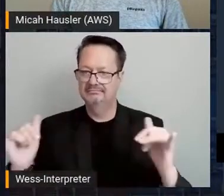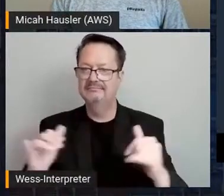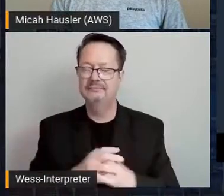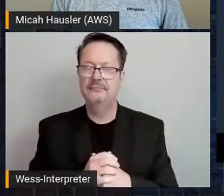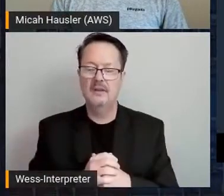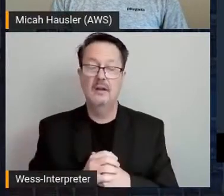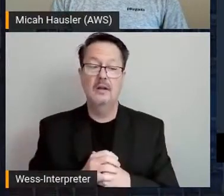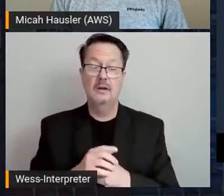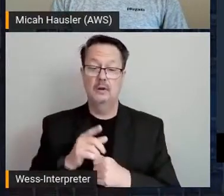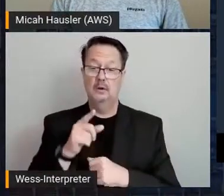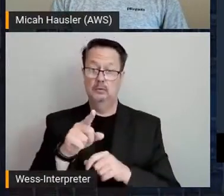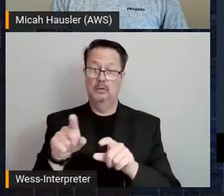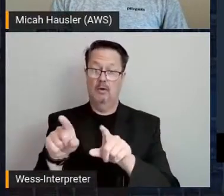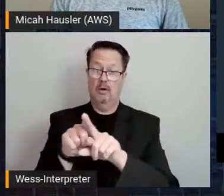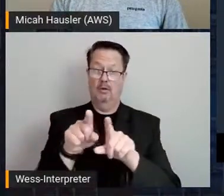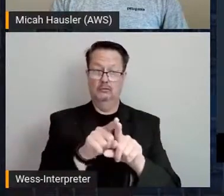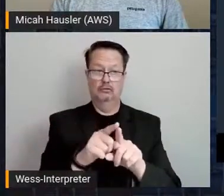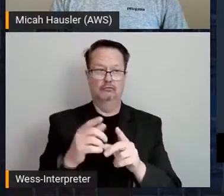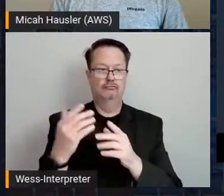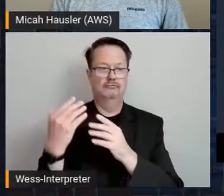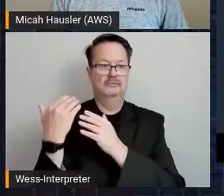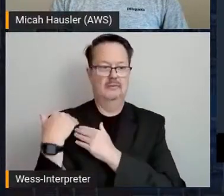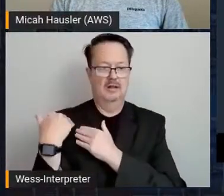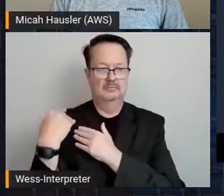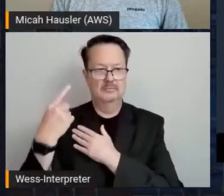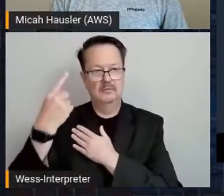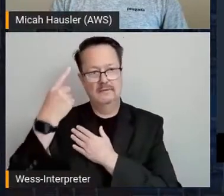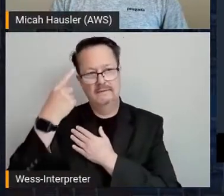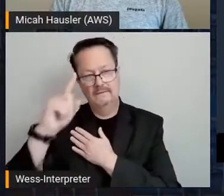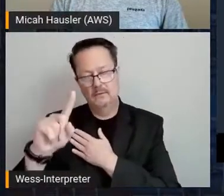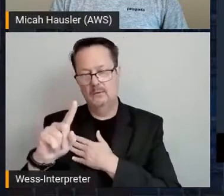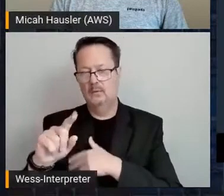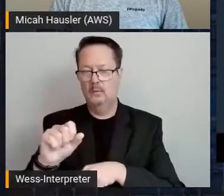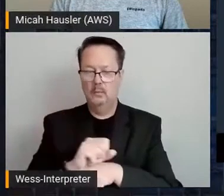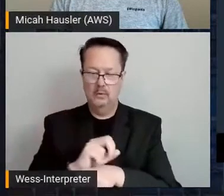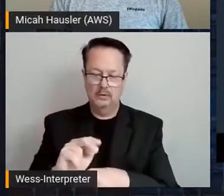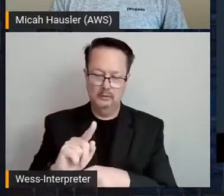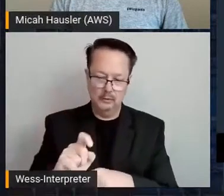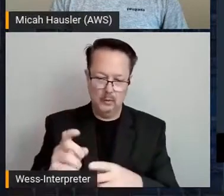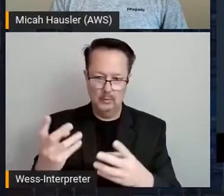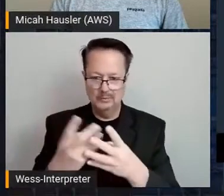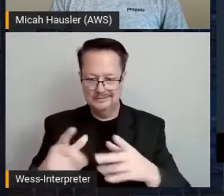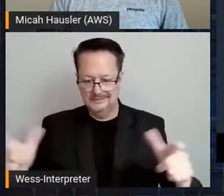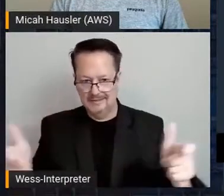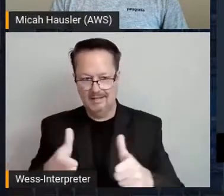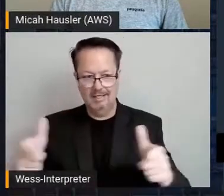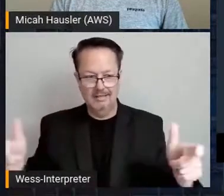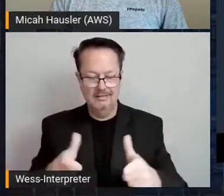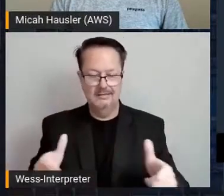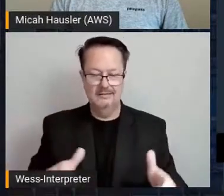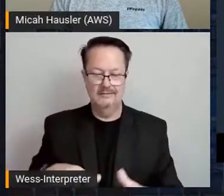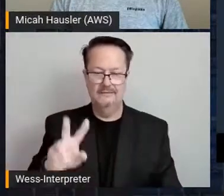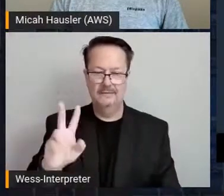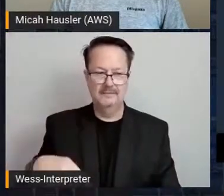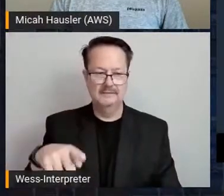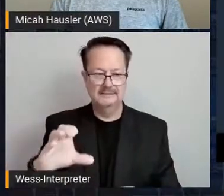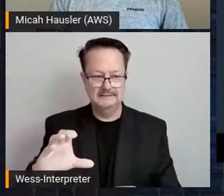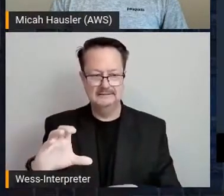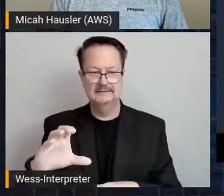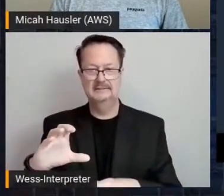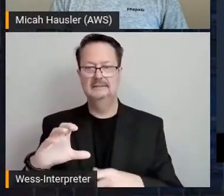But you're also responsible for worker node scaling, the VPC configuration, and so